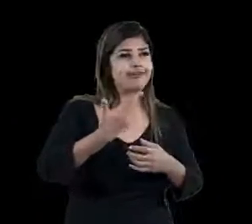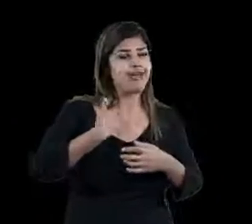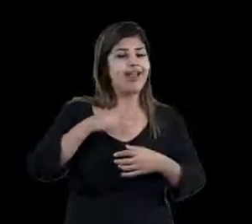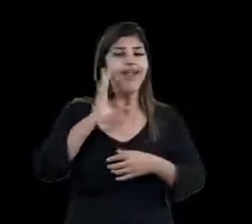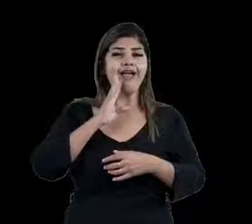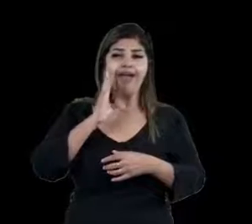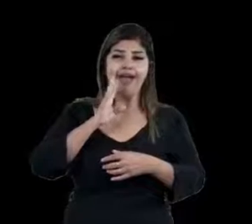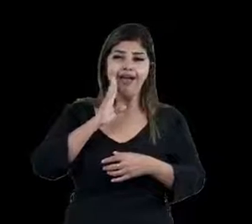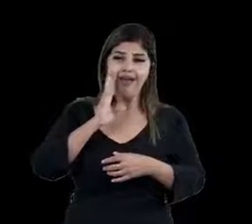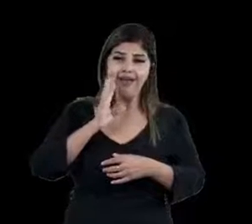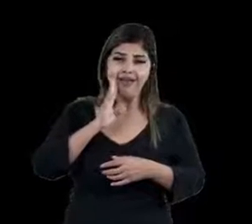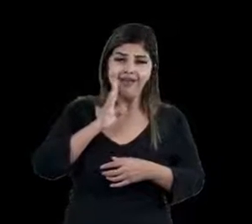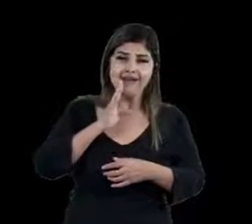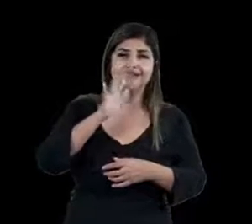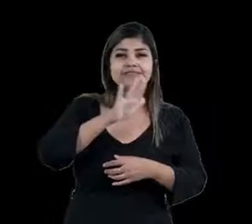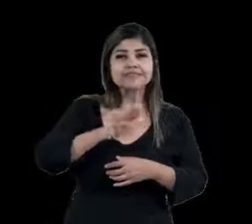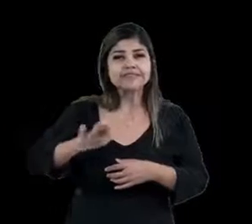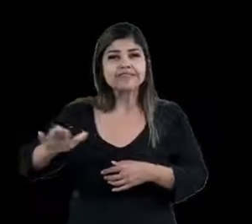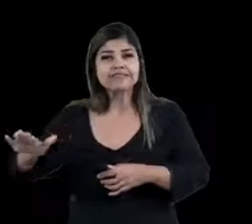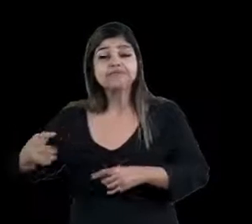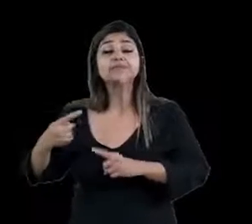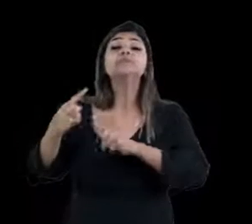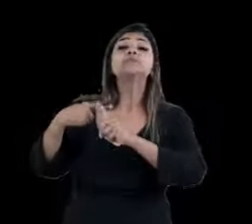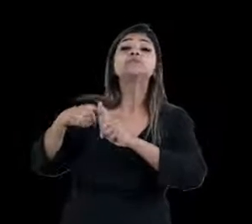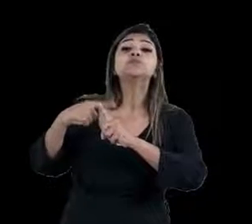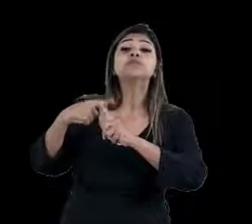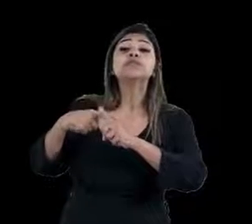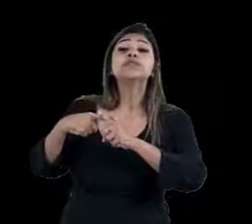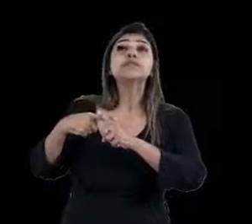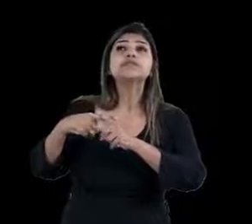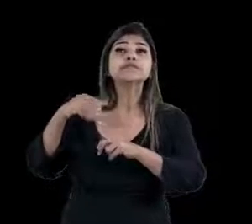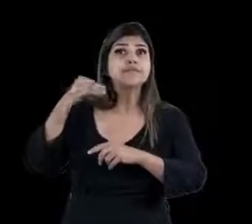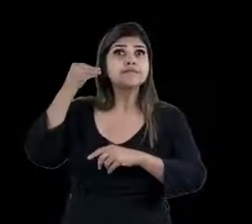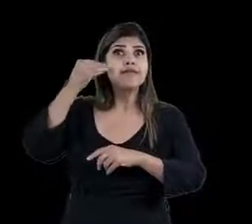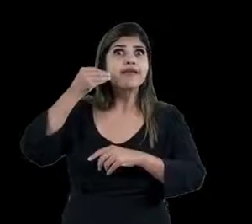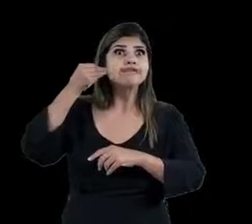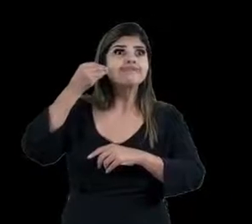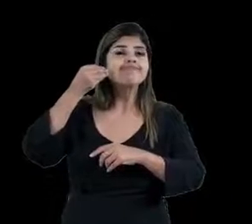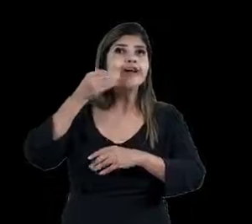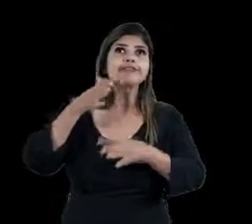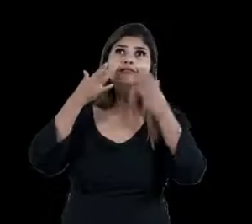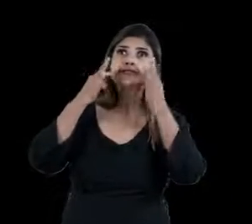It was an amazing experience that really drew their attention.